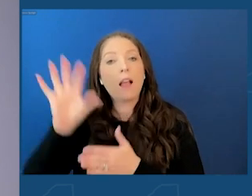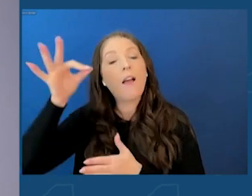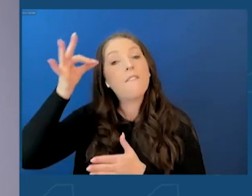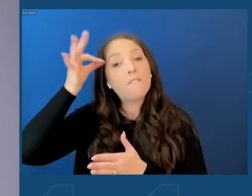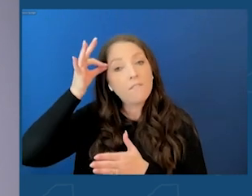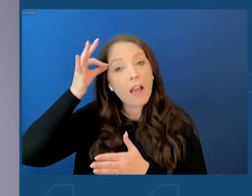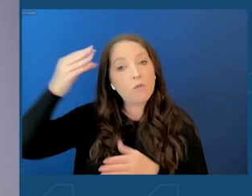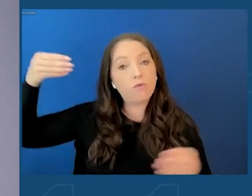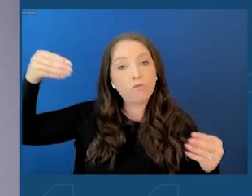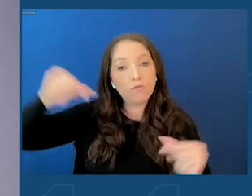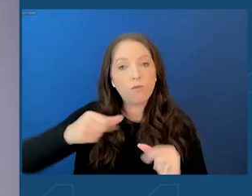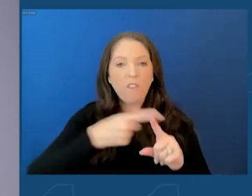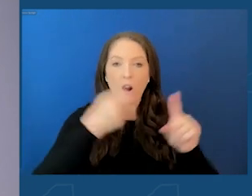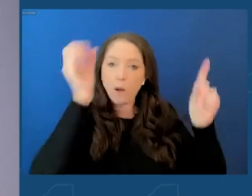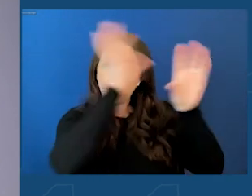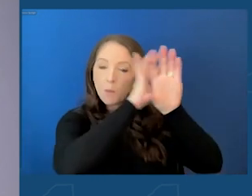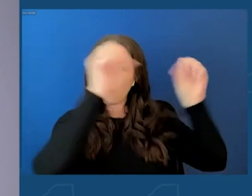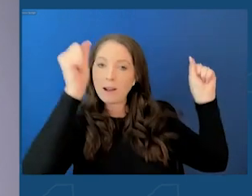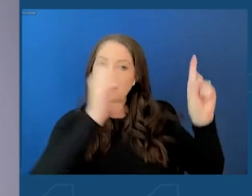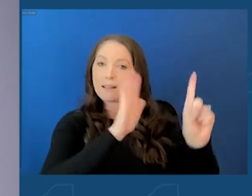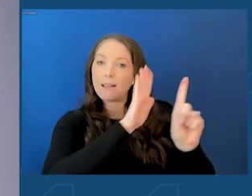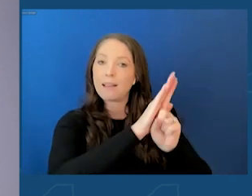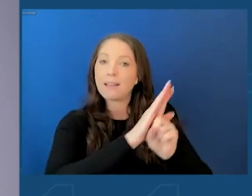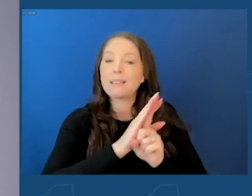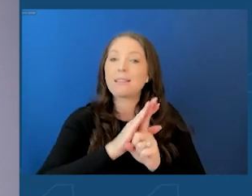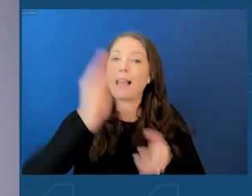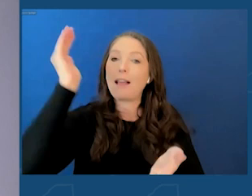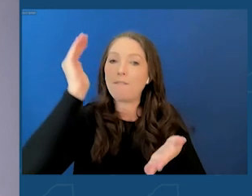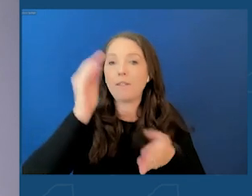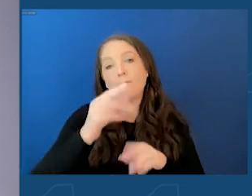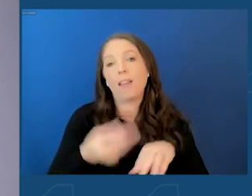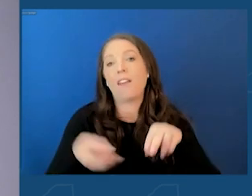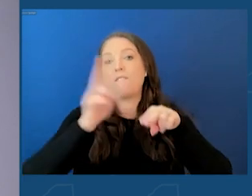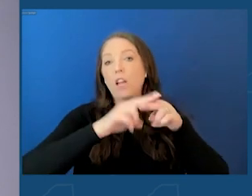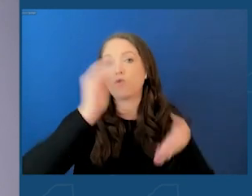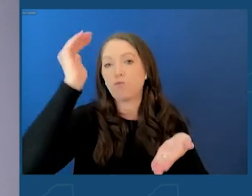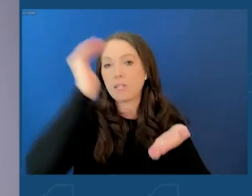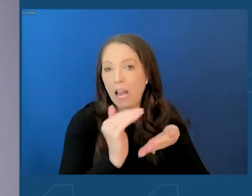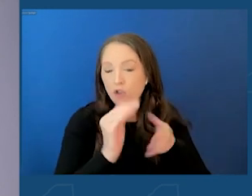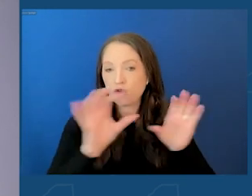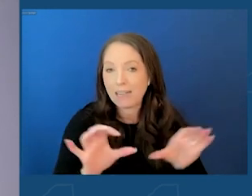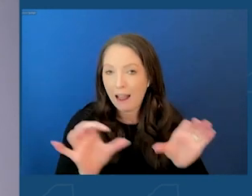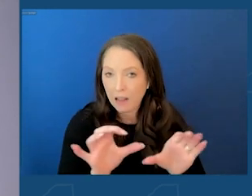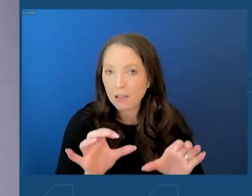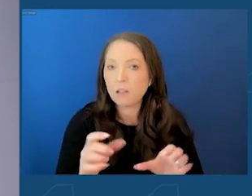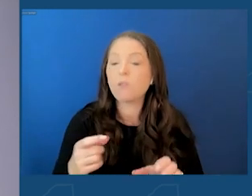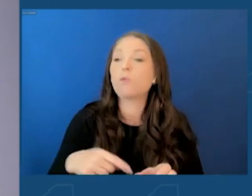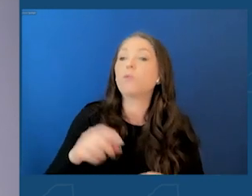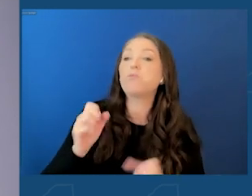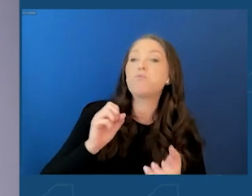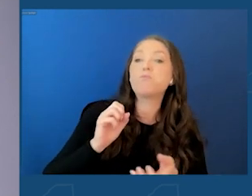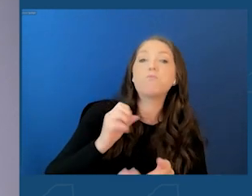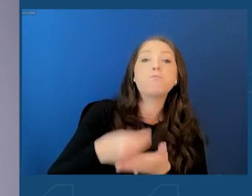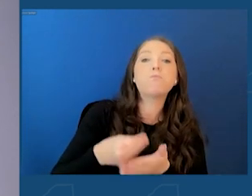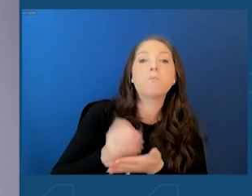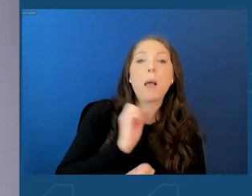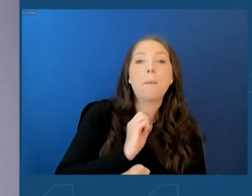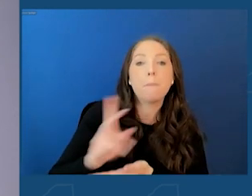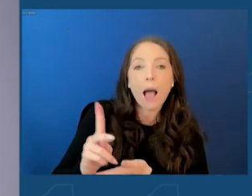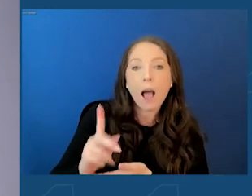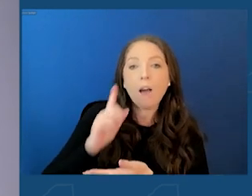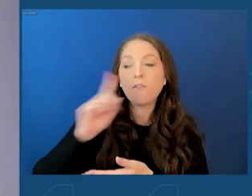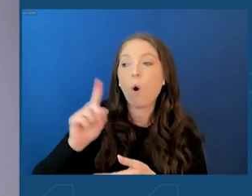President Biden's Inflation Reduction Act. We're going to offer rebates for consumers to weatherize their homes and